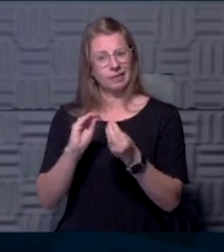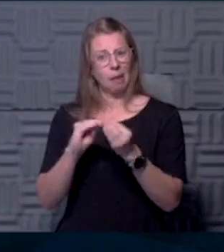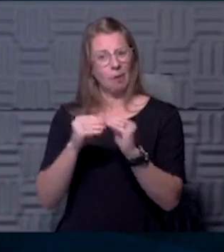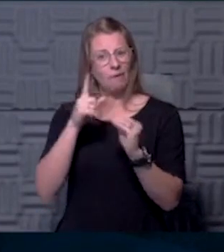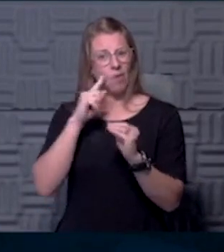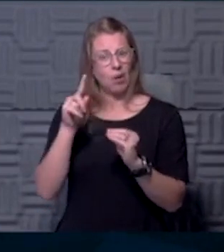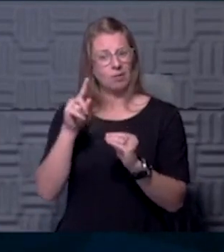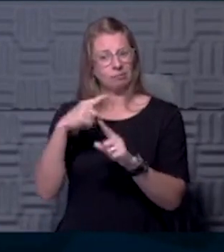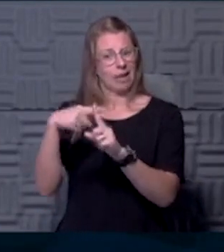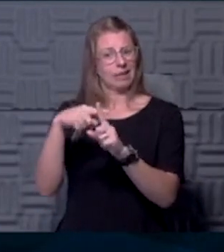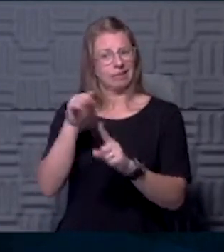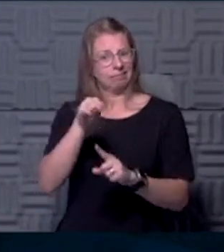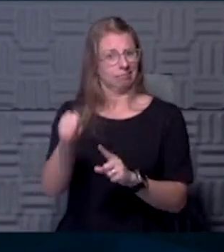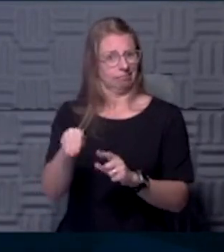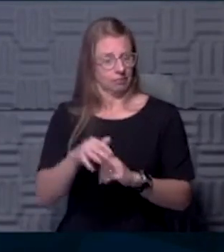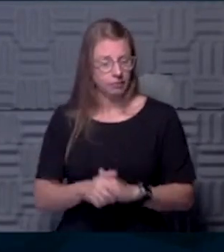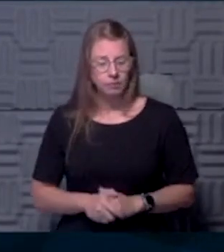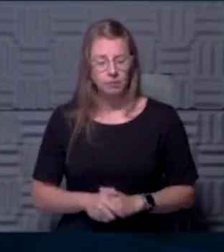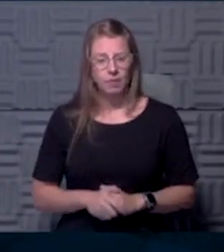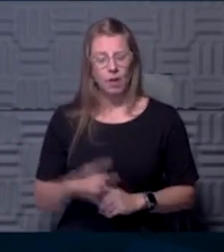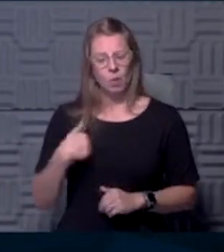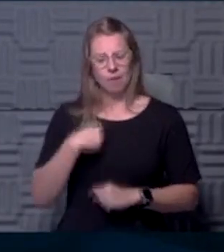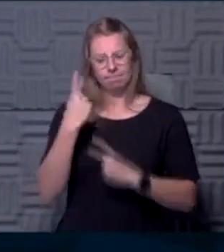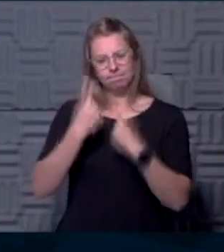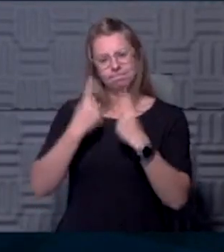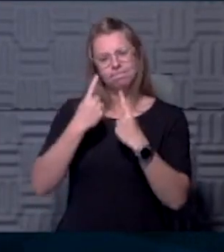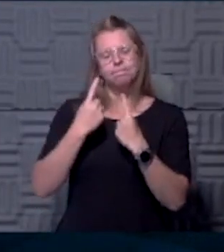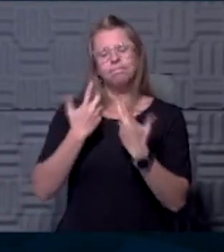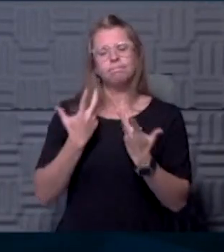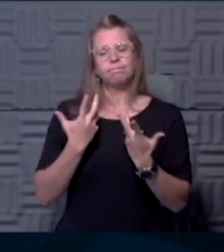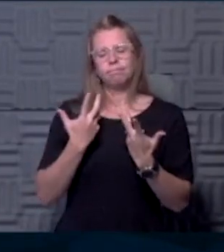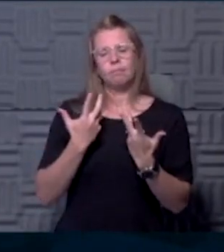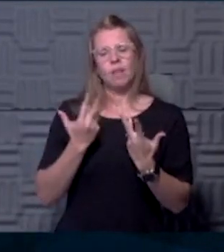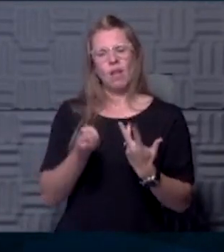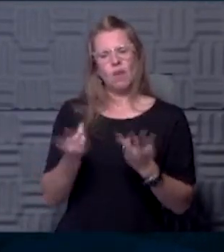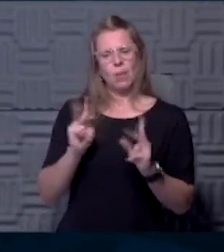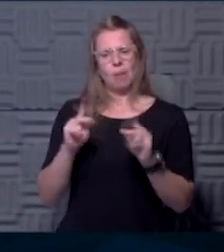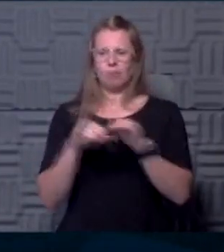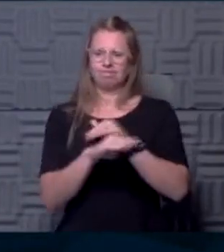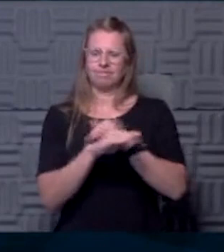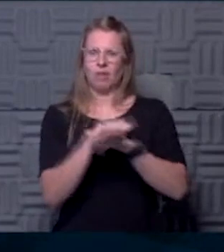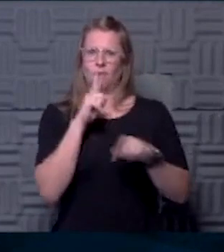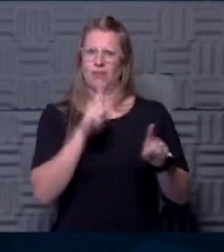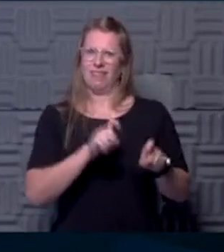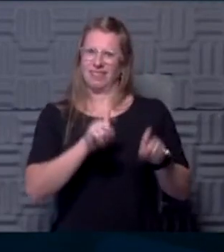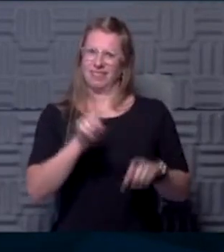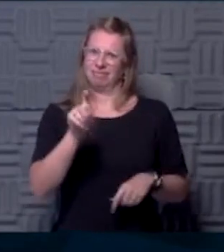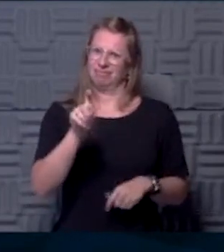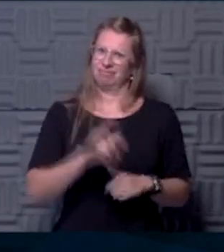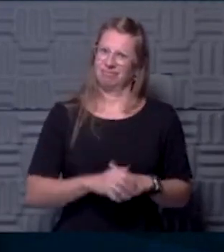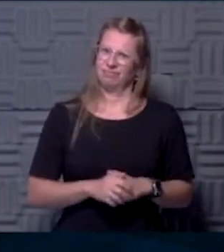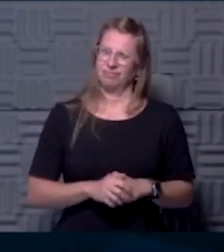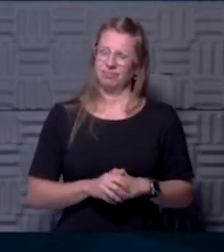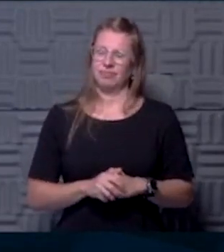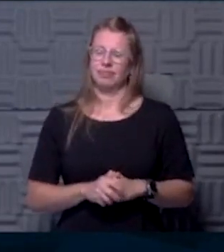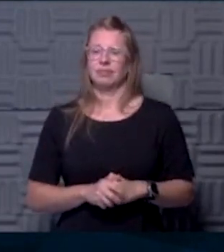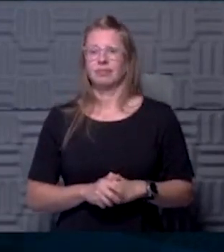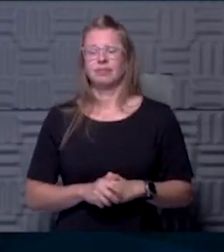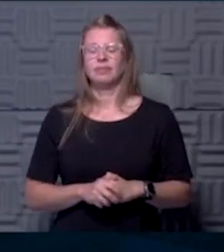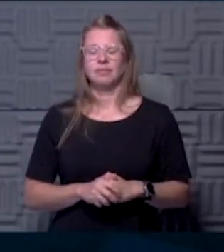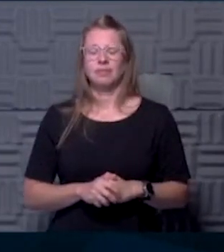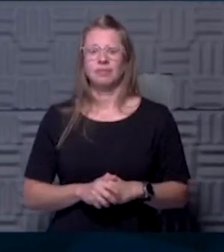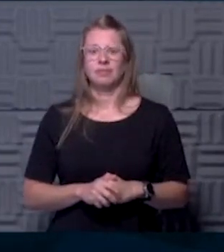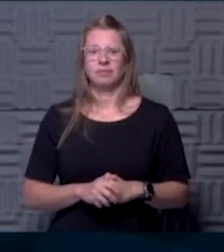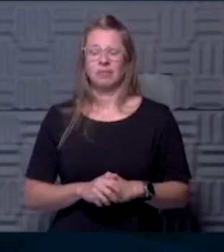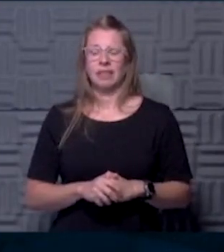So one of the things we wonder about is, are fewer people coming in to get tested at this point? And that really